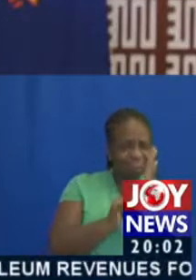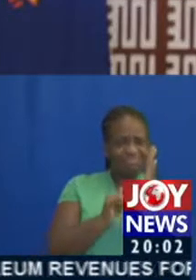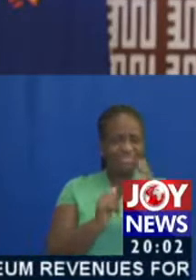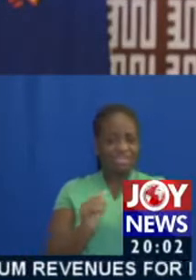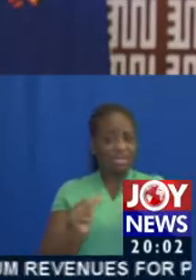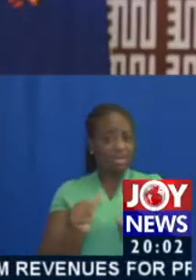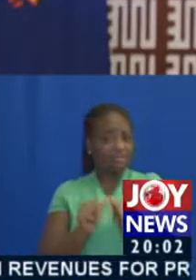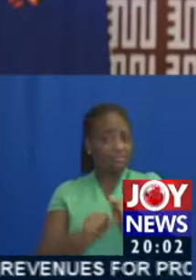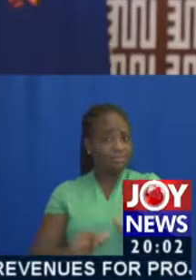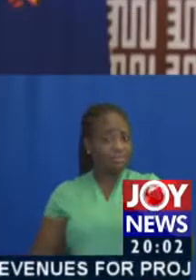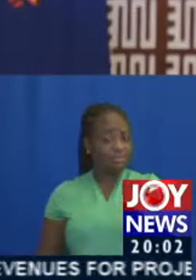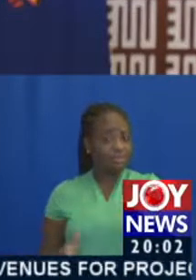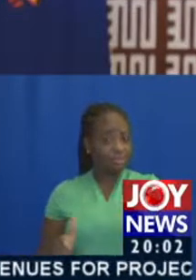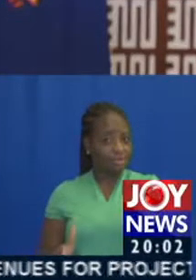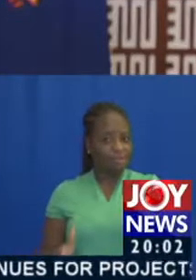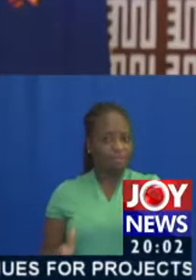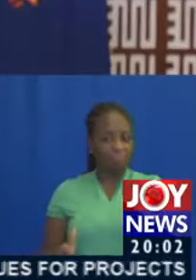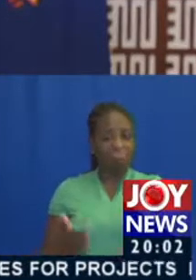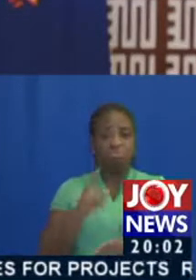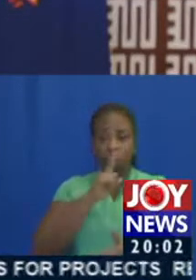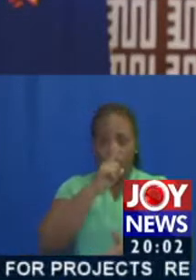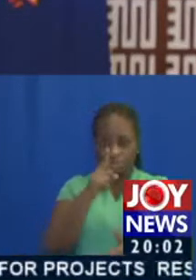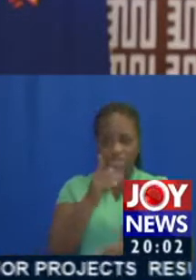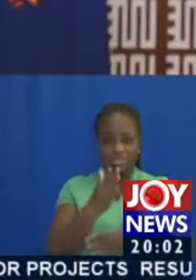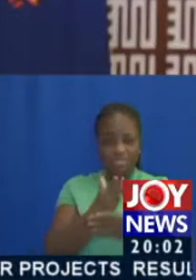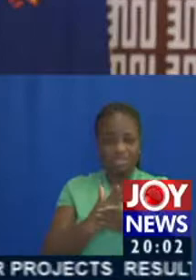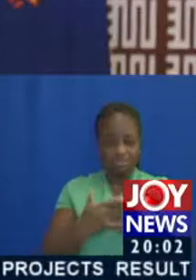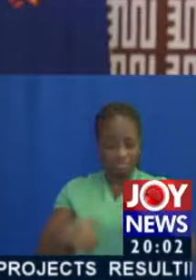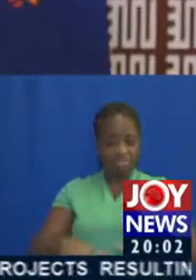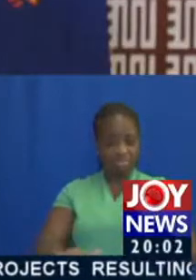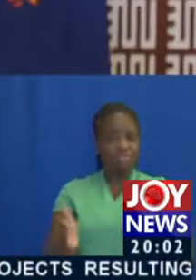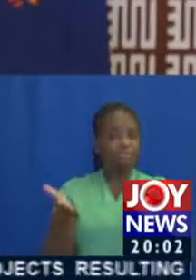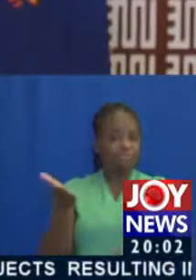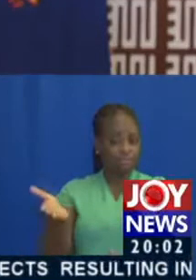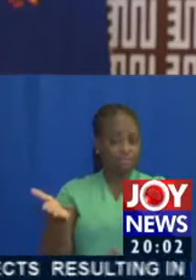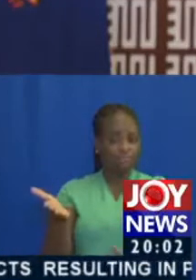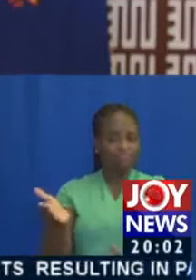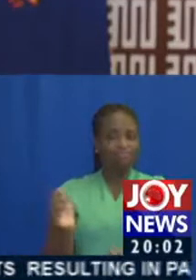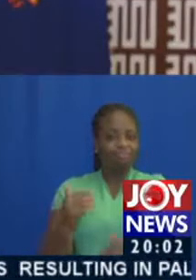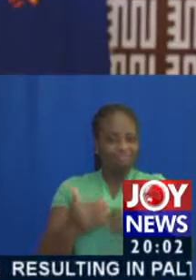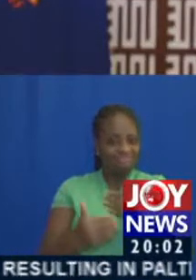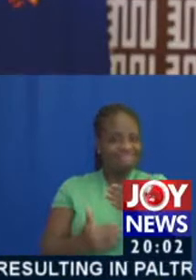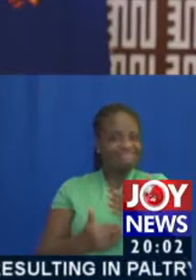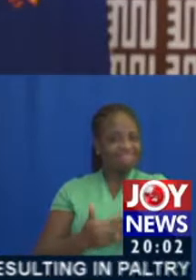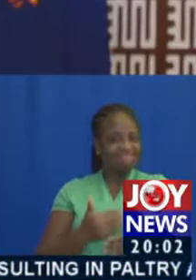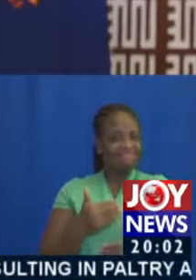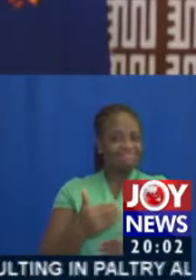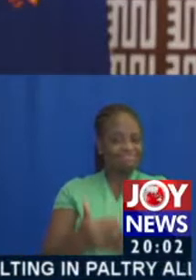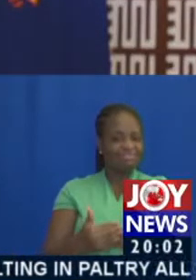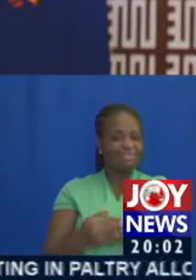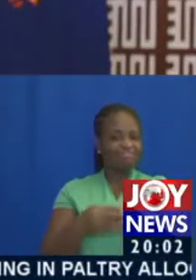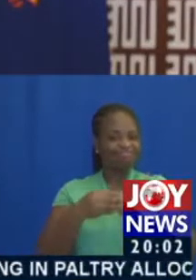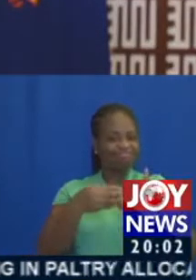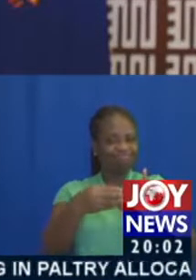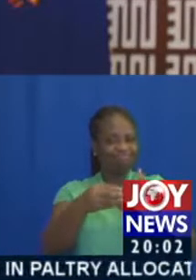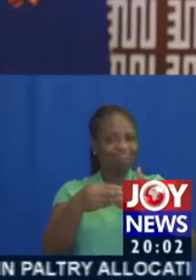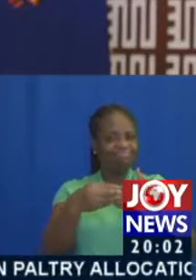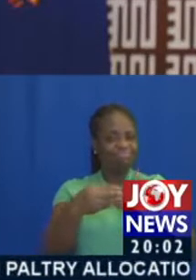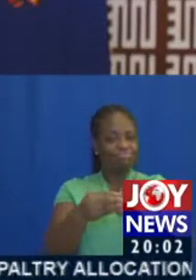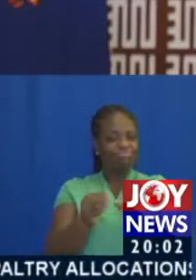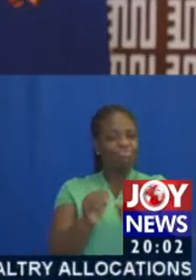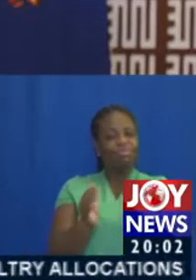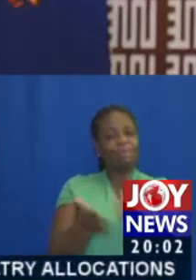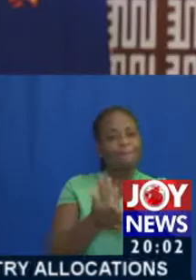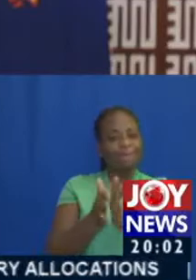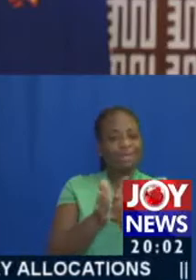lives, indeed, some of which still remain, and we've gradually moved to restoring normalcy in